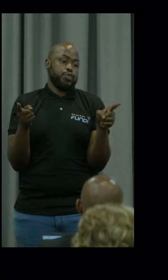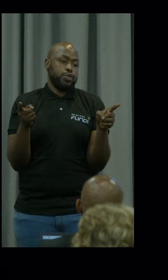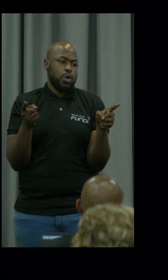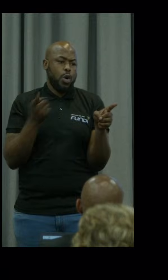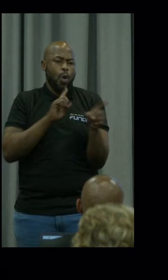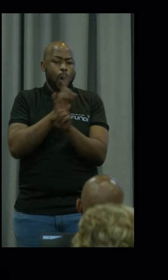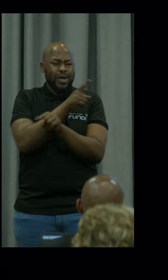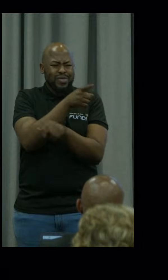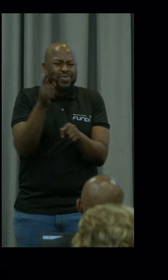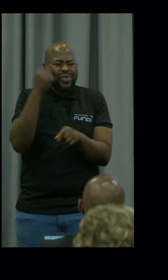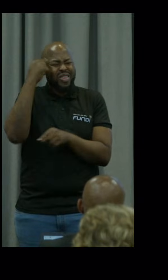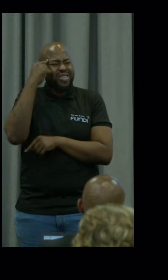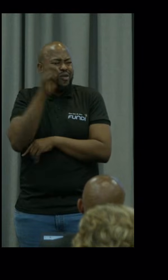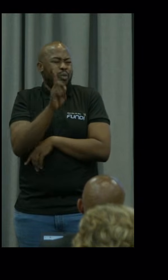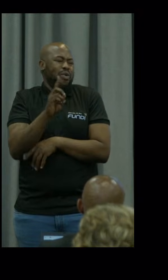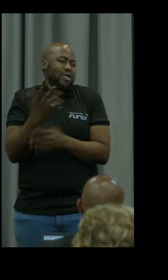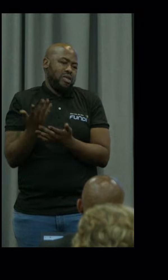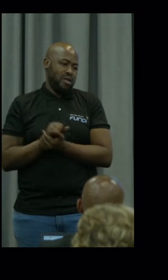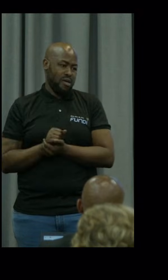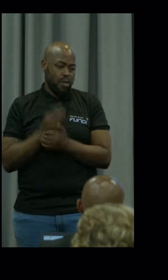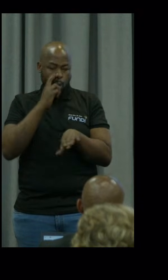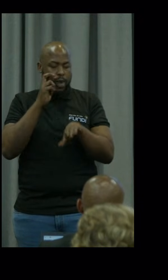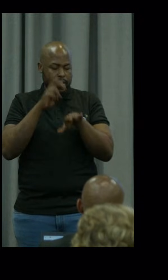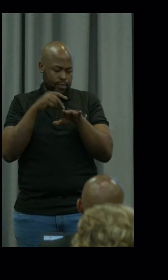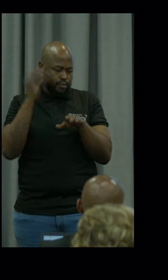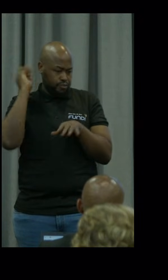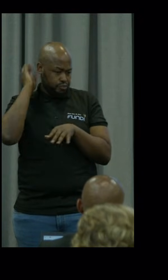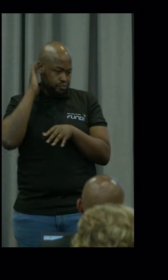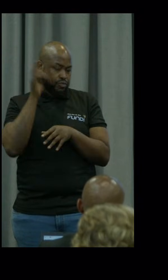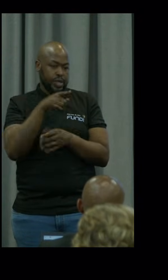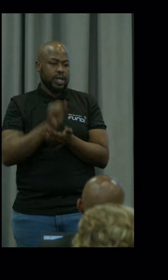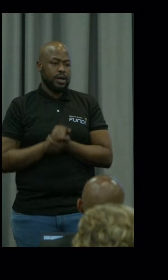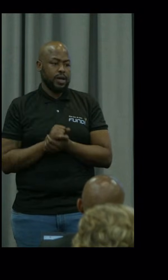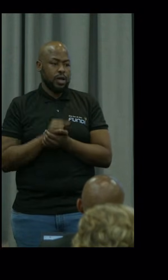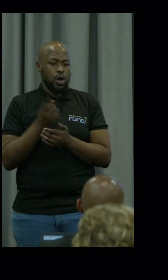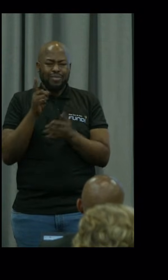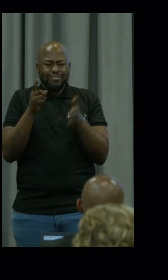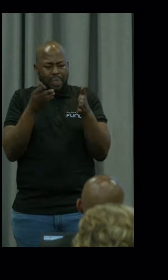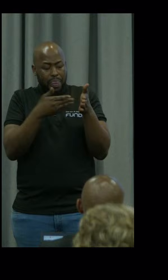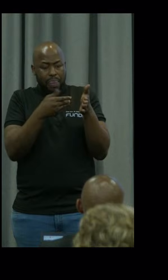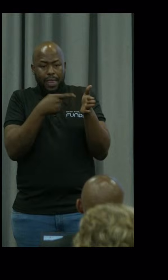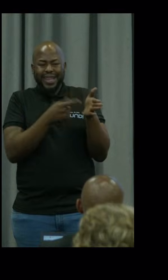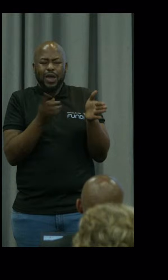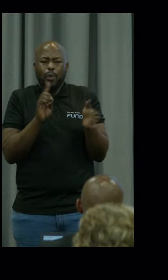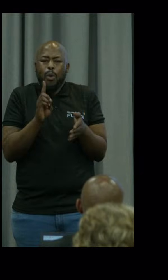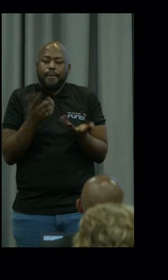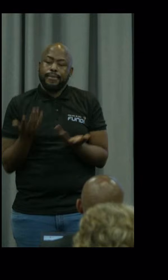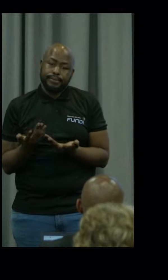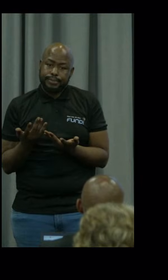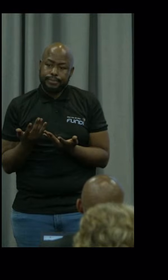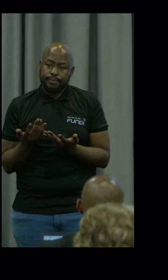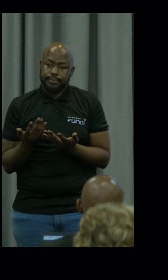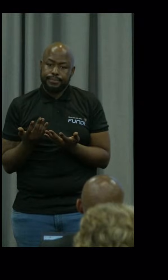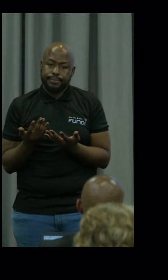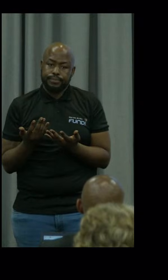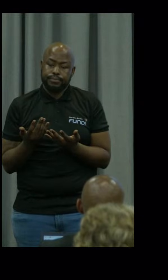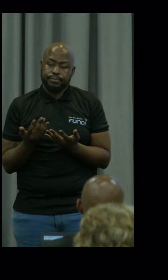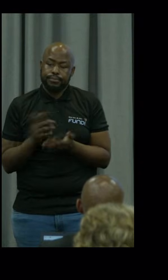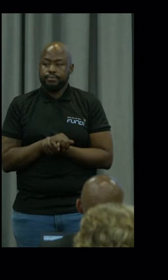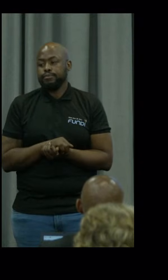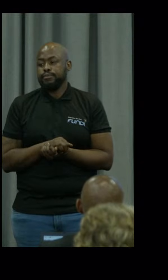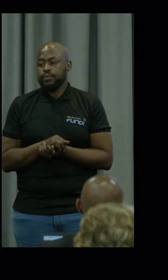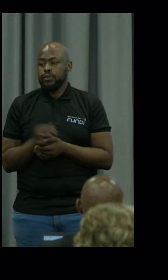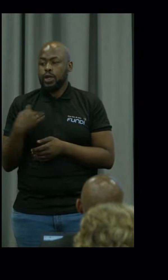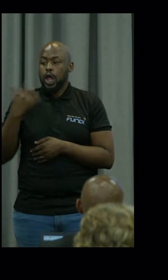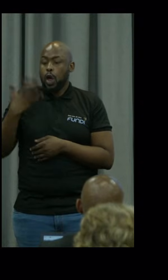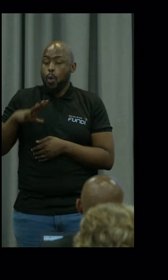you think we need to also look at? All right, what is missing from this model? All right, so I'd